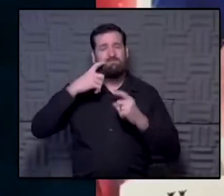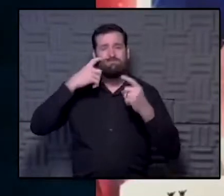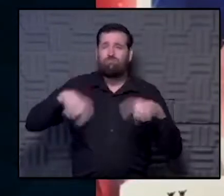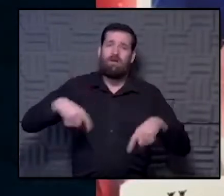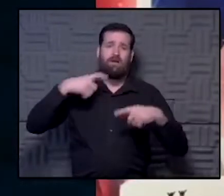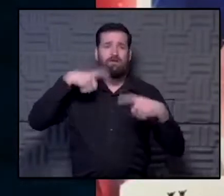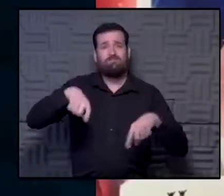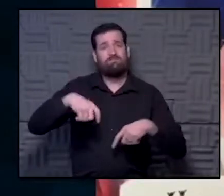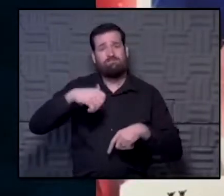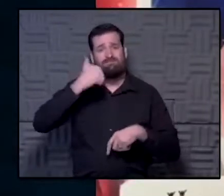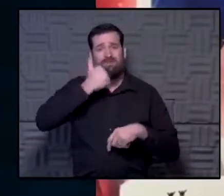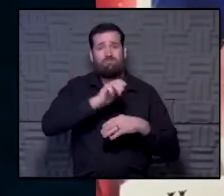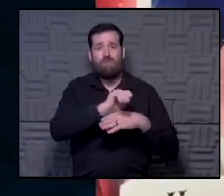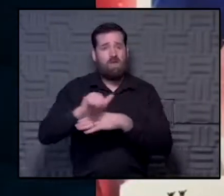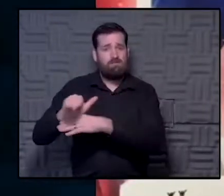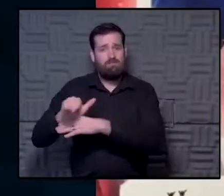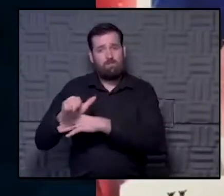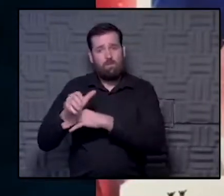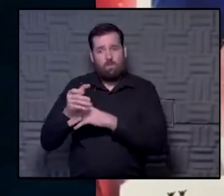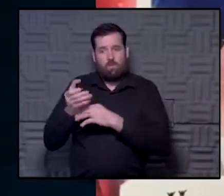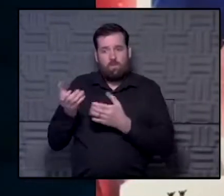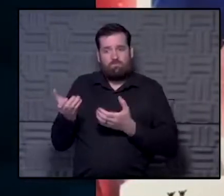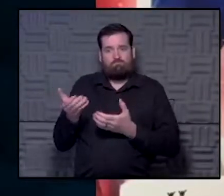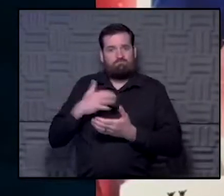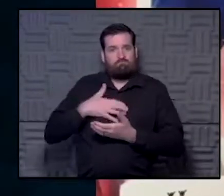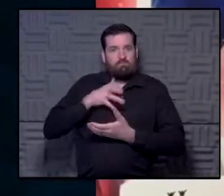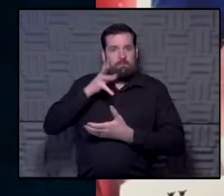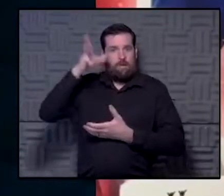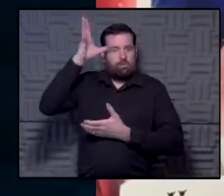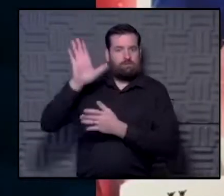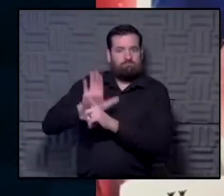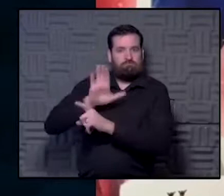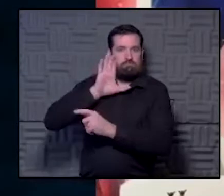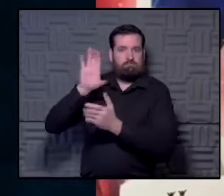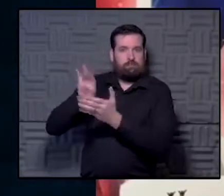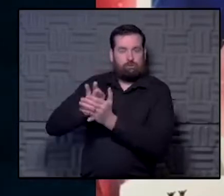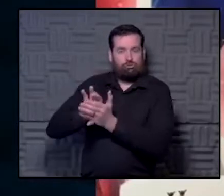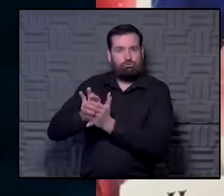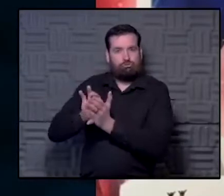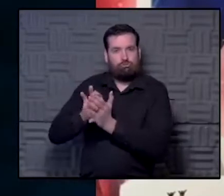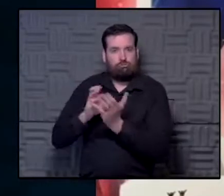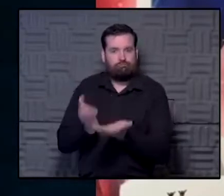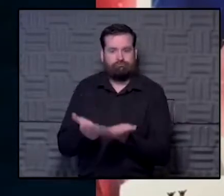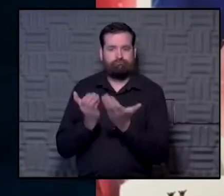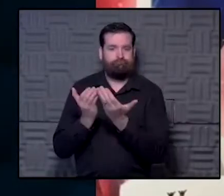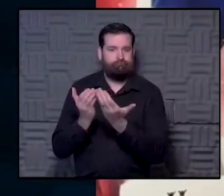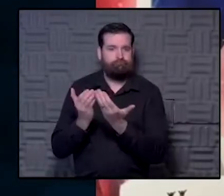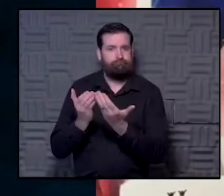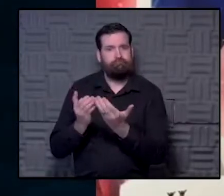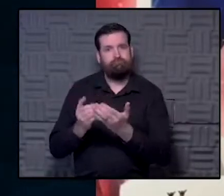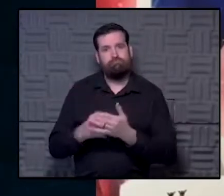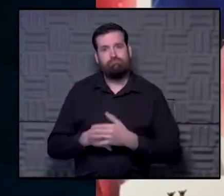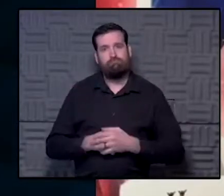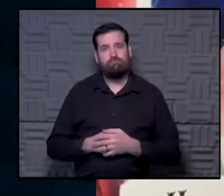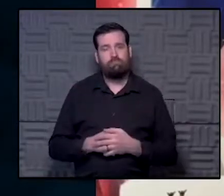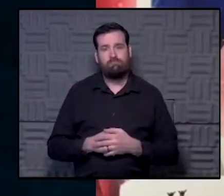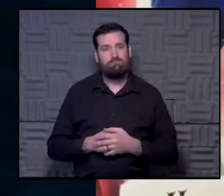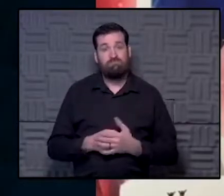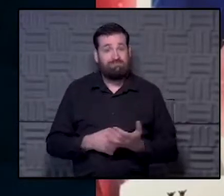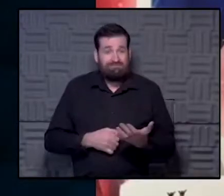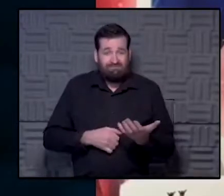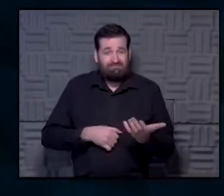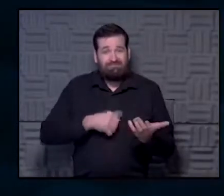night holding my parents' photos. And we don't need